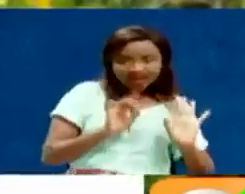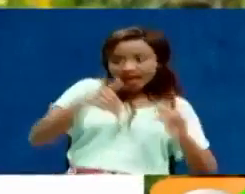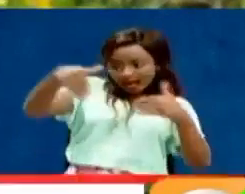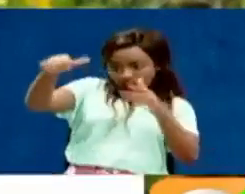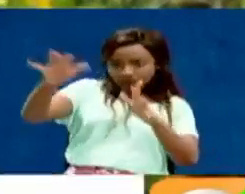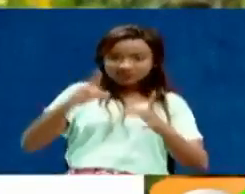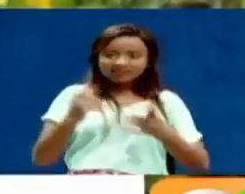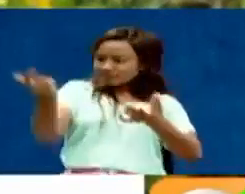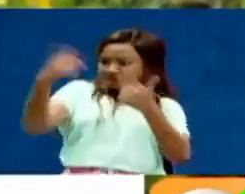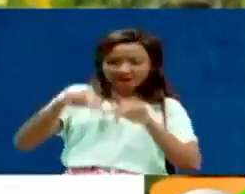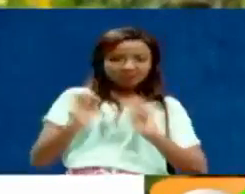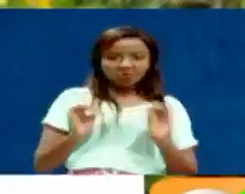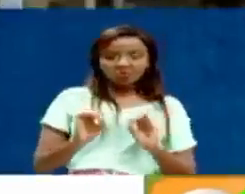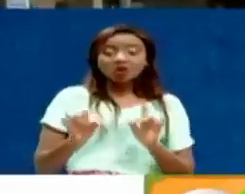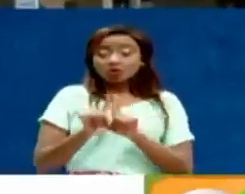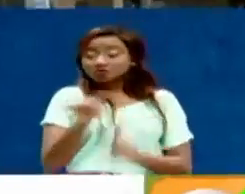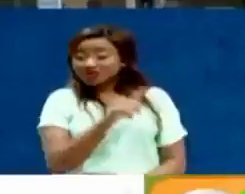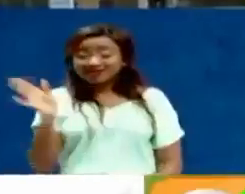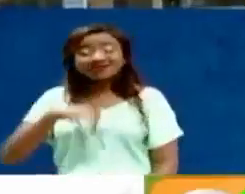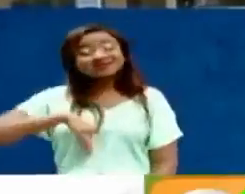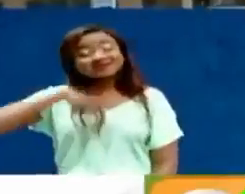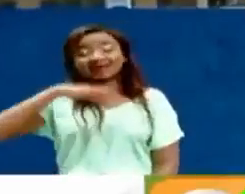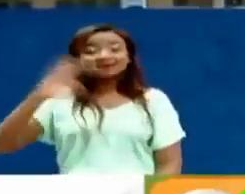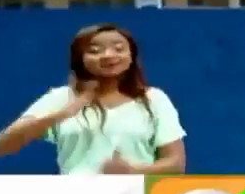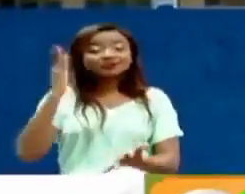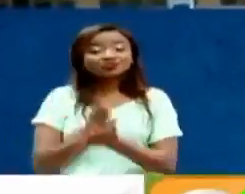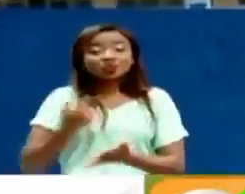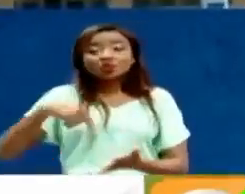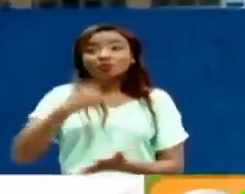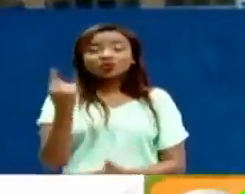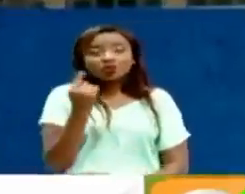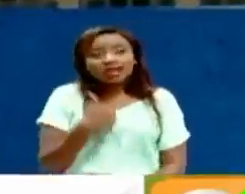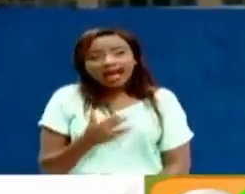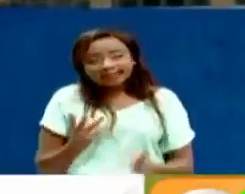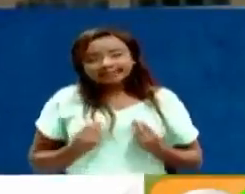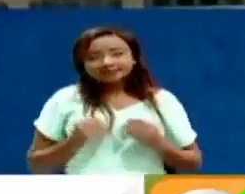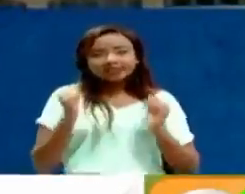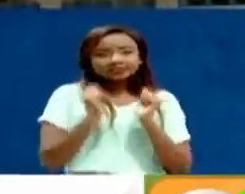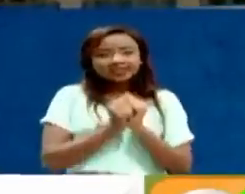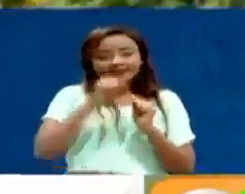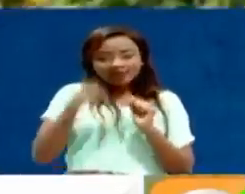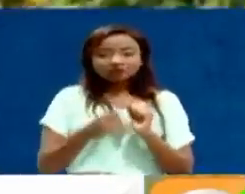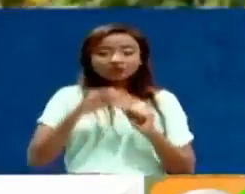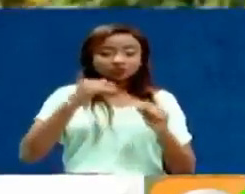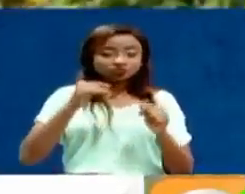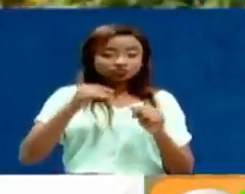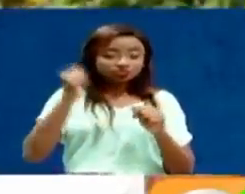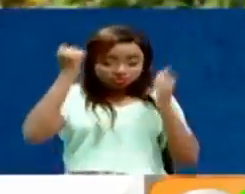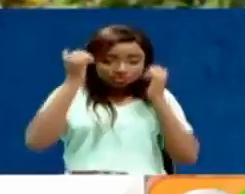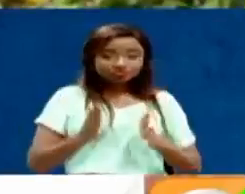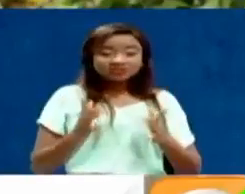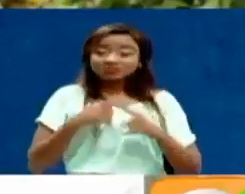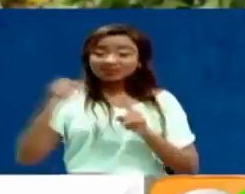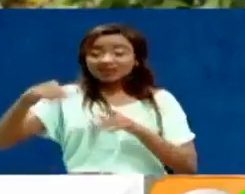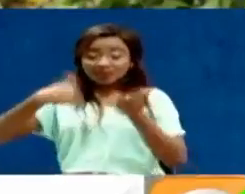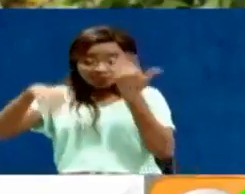died. It is a fact. We accommodate only about 10,000 students. University of Nairobi is over